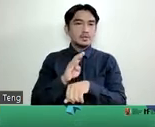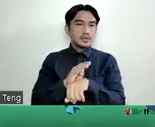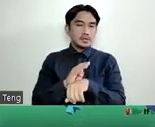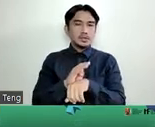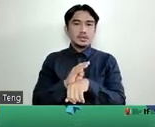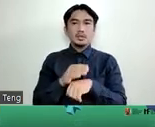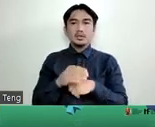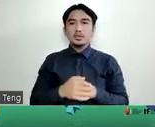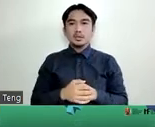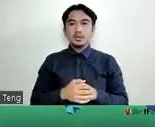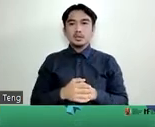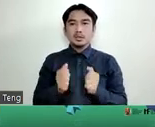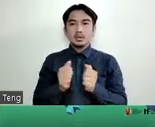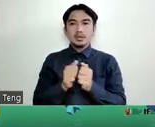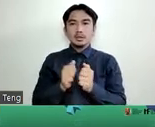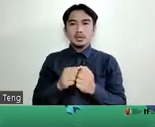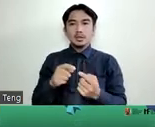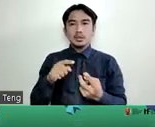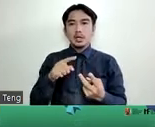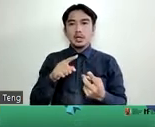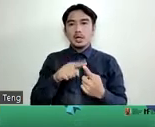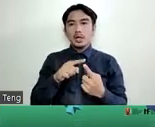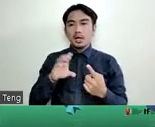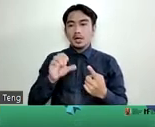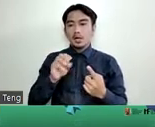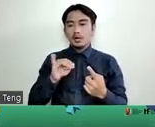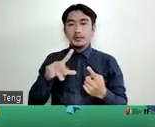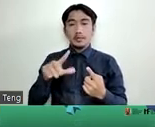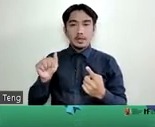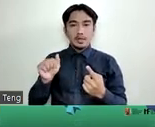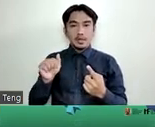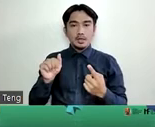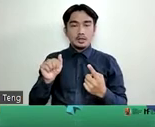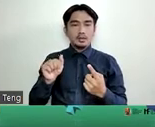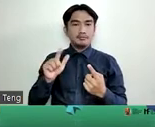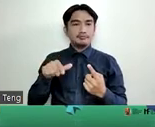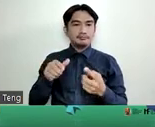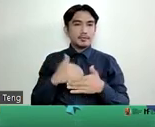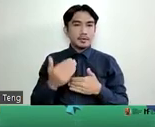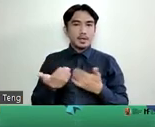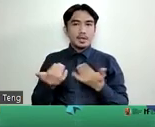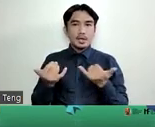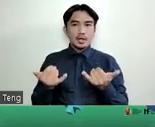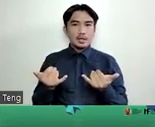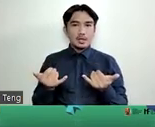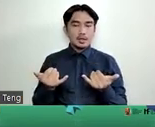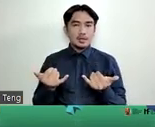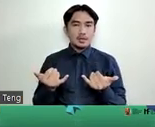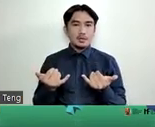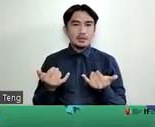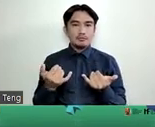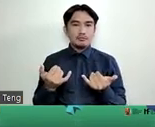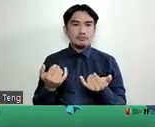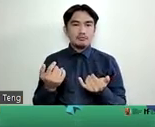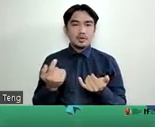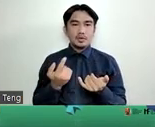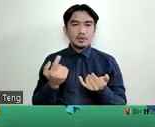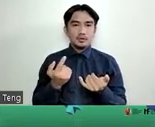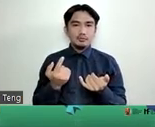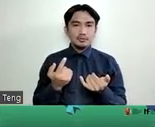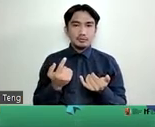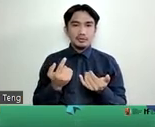with Ms. Camille Albarracin of Everything Green. But for context, let me just briefly share to you